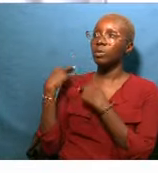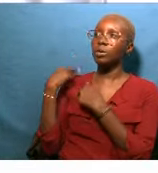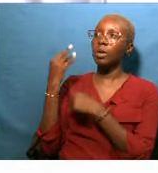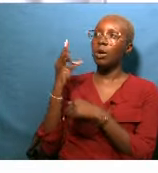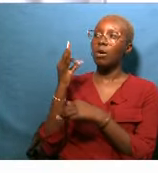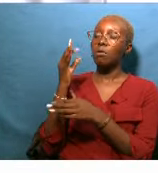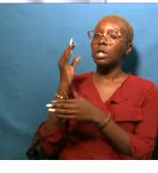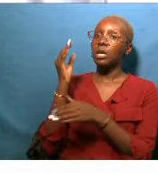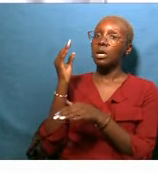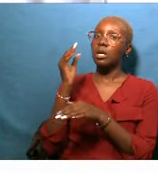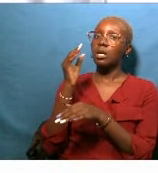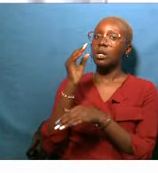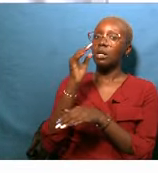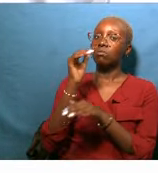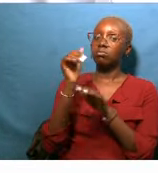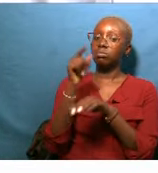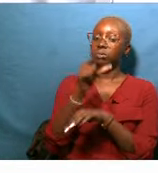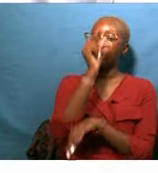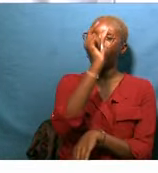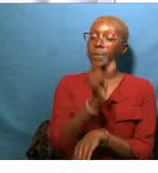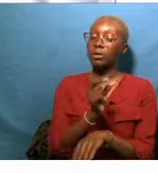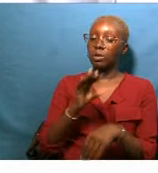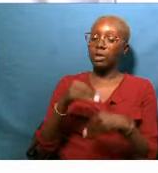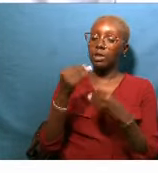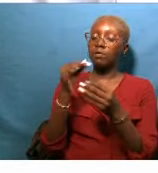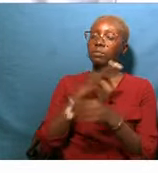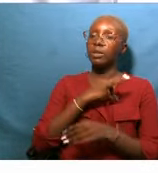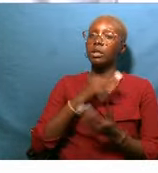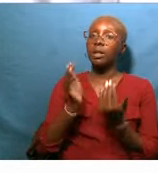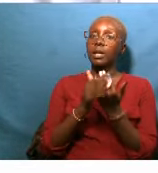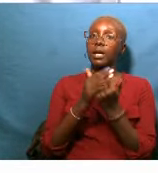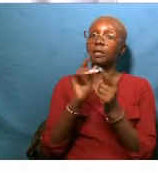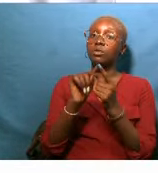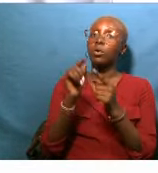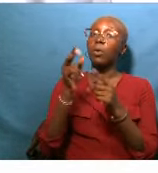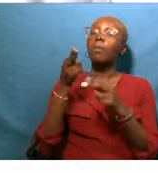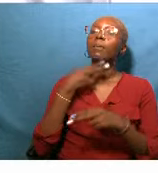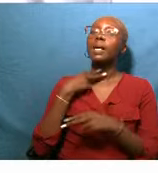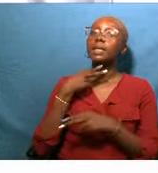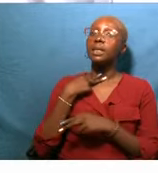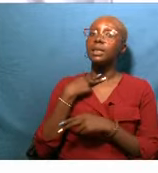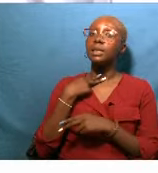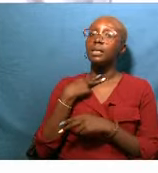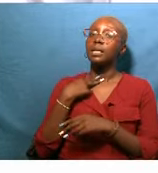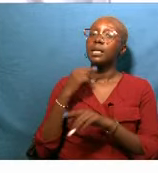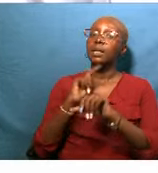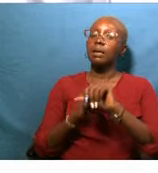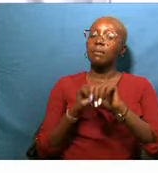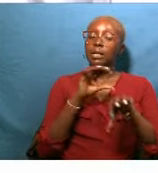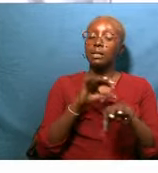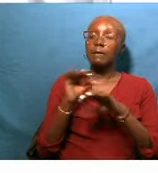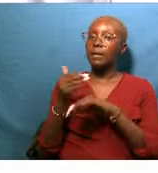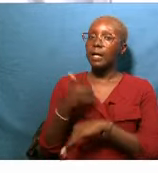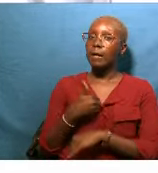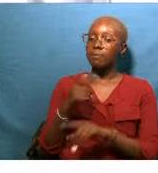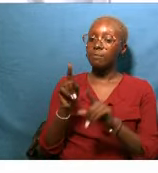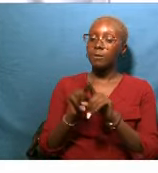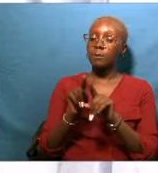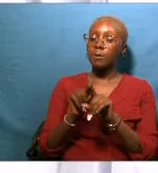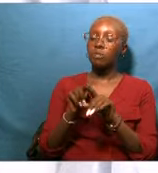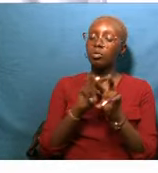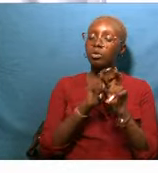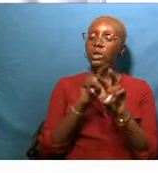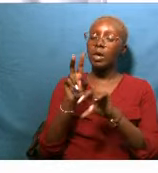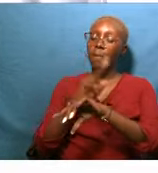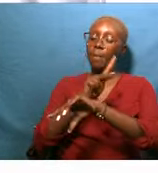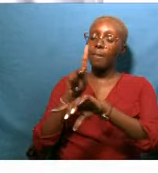to extend spiritual care to the clergy within the archdeaconry and to educate parishes on the